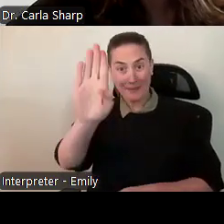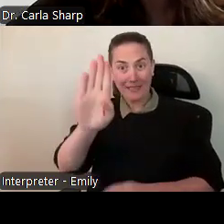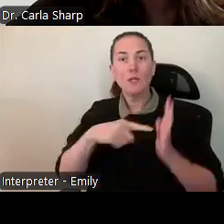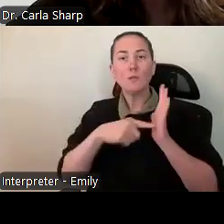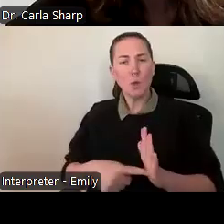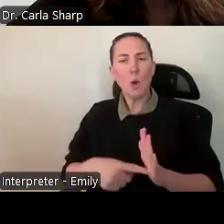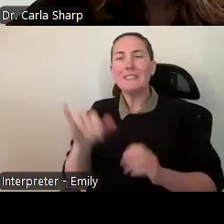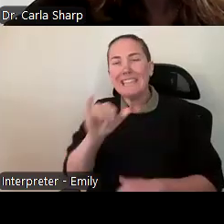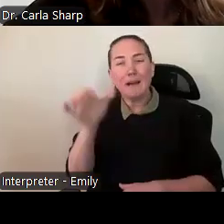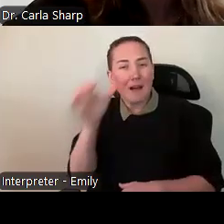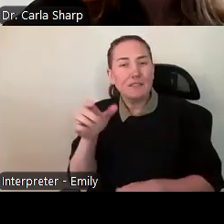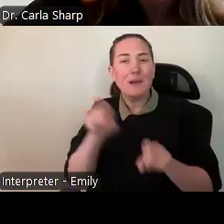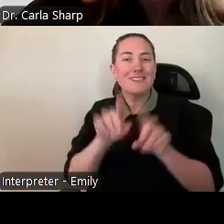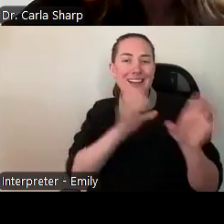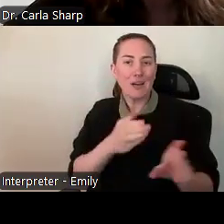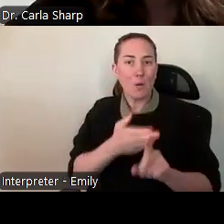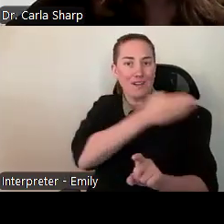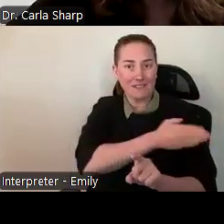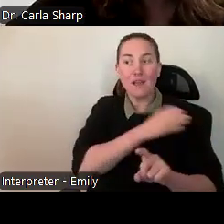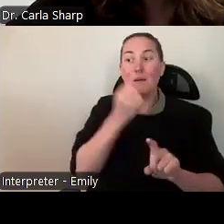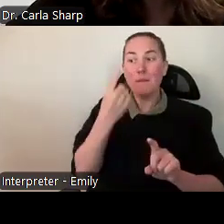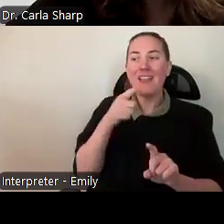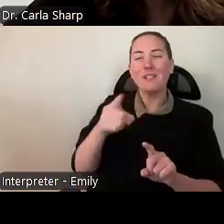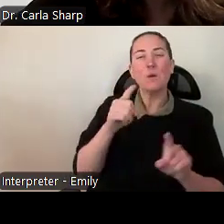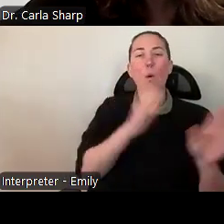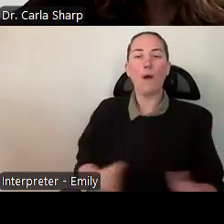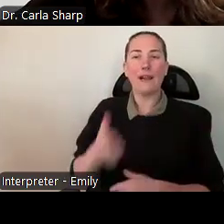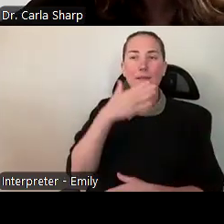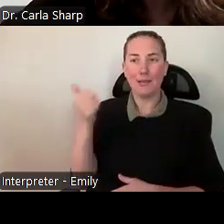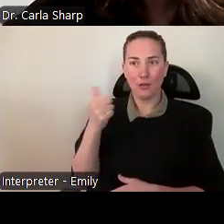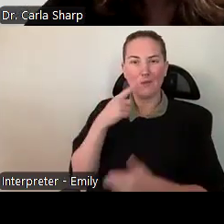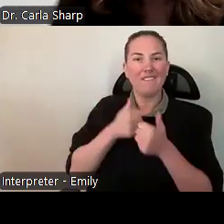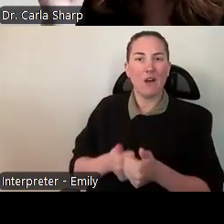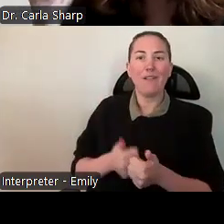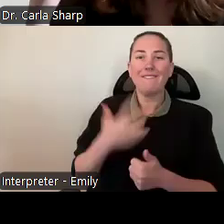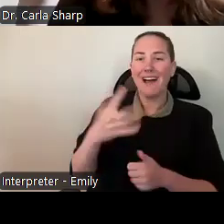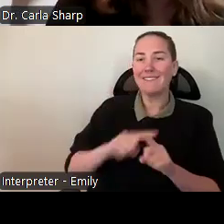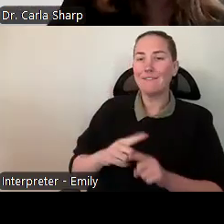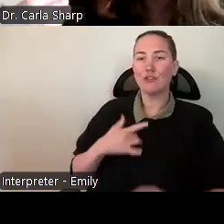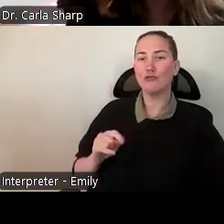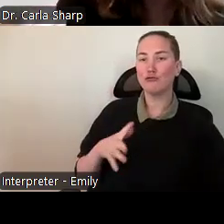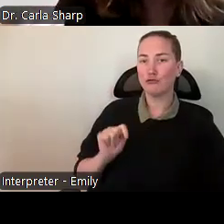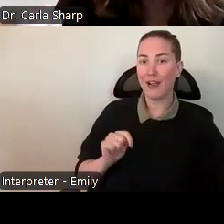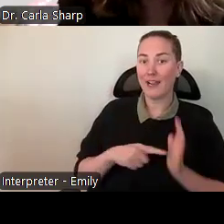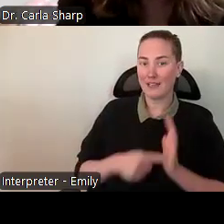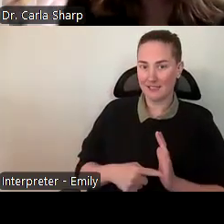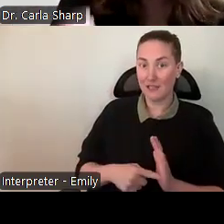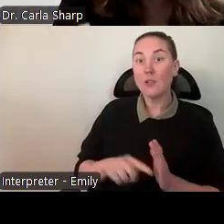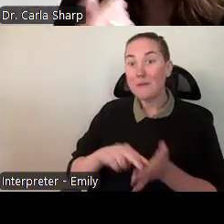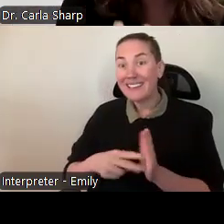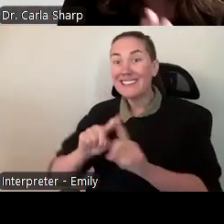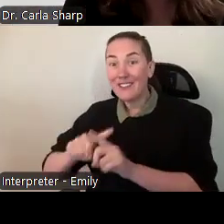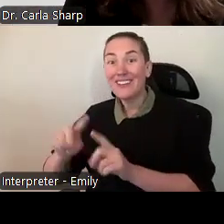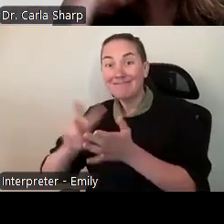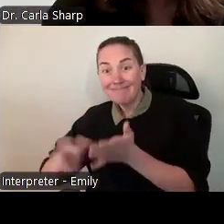trait domains, but just better organized according to the 5 trait domains that in factor and analytic studies fit